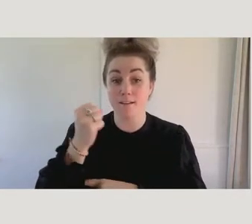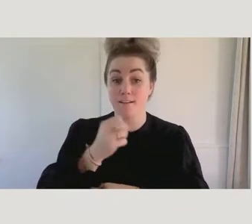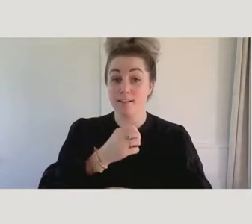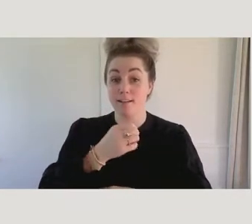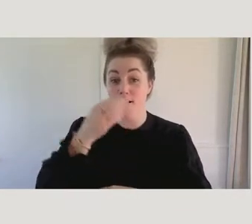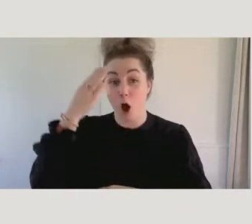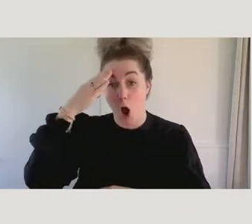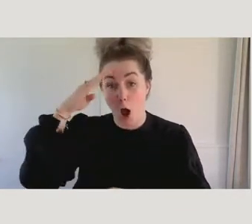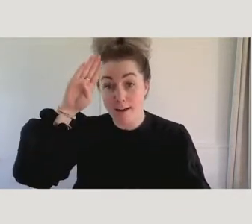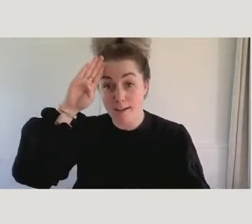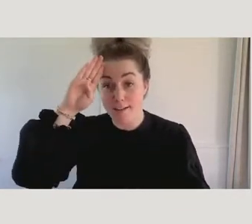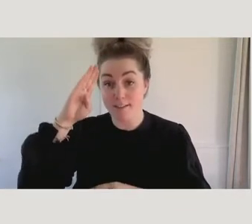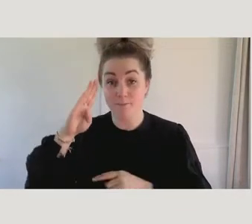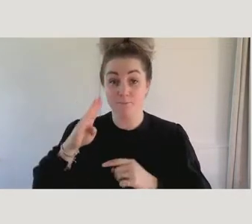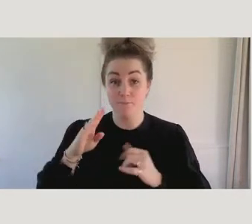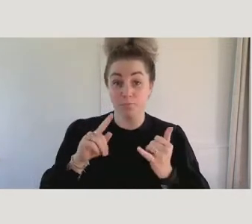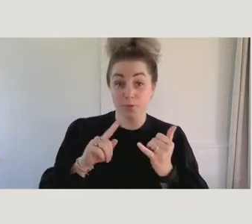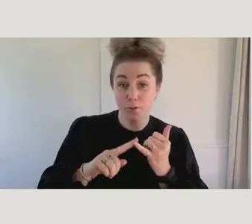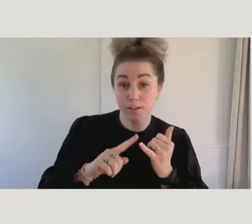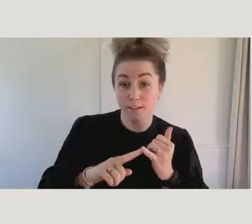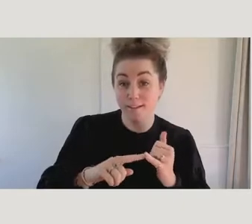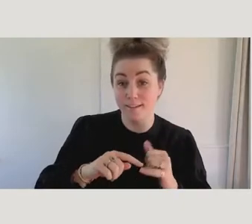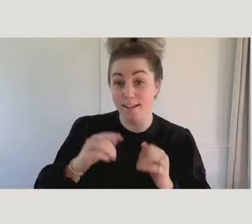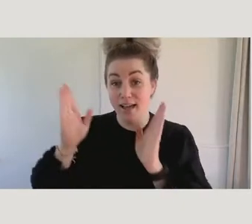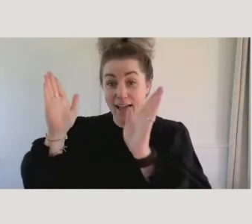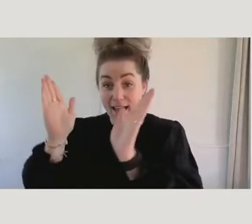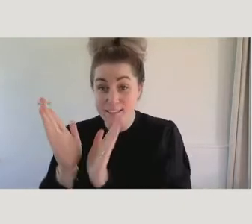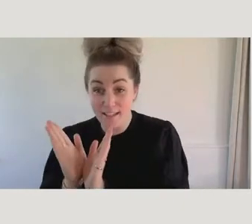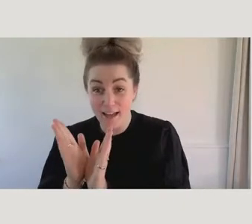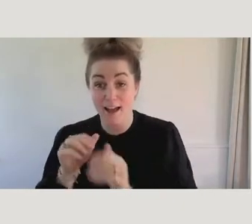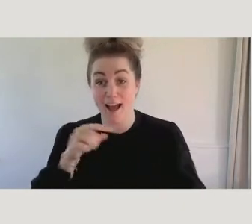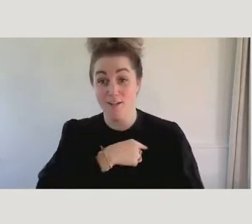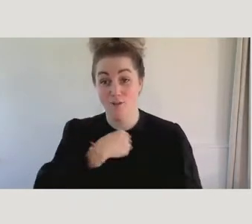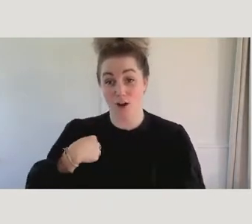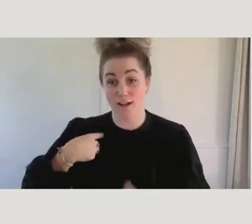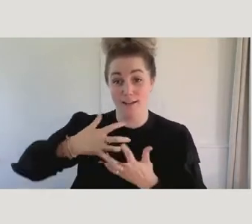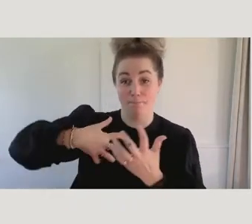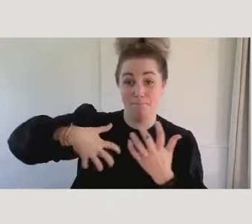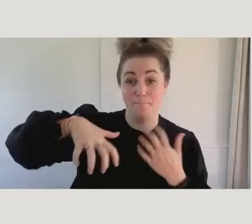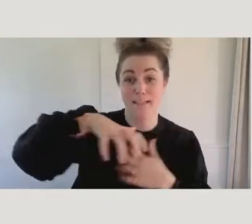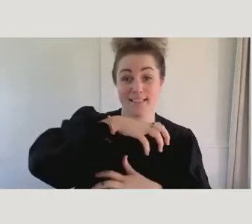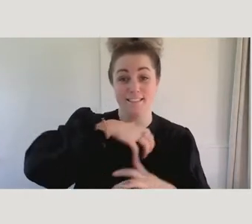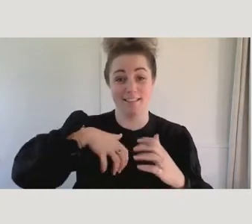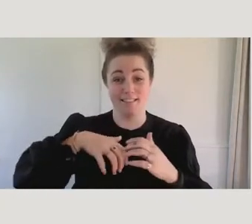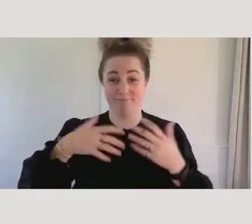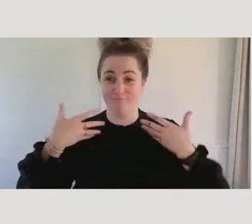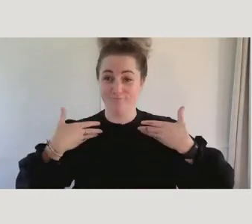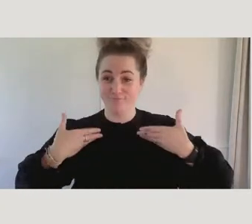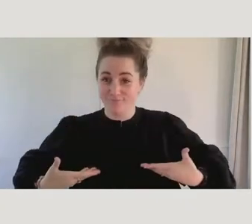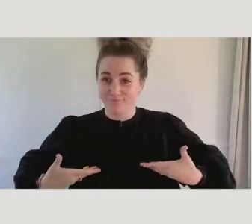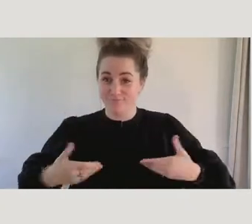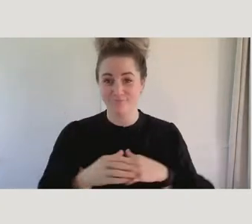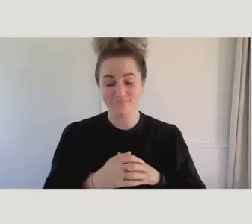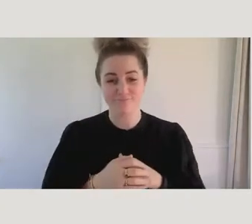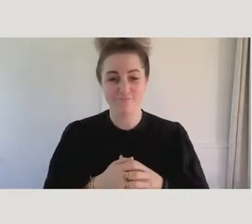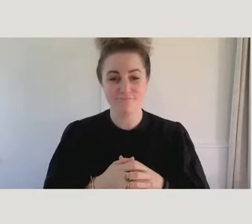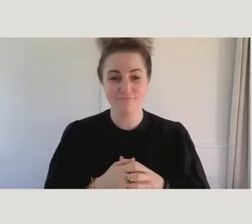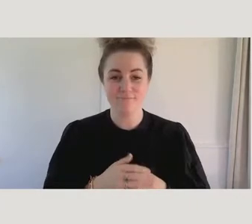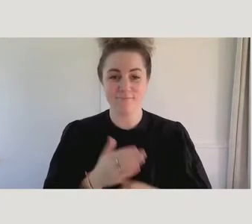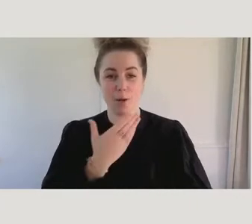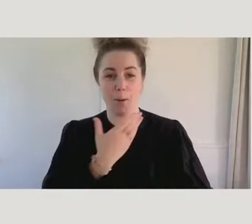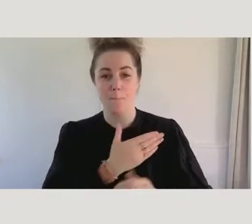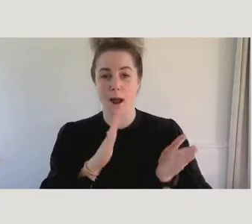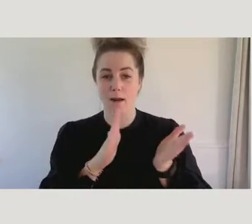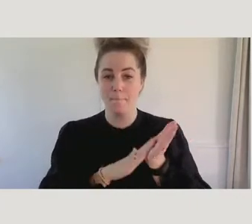New Delhi and India and China as well so globalization right here um I am a proud